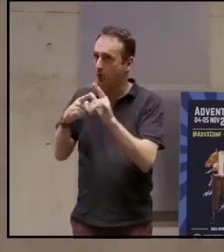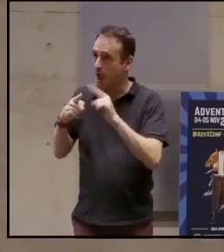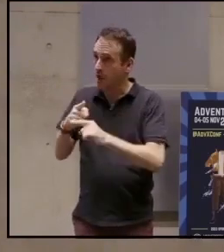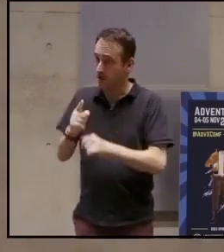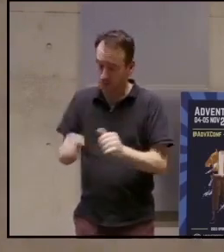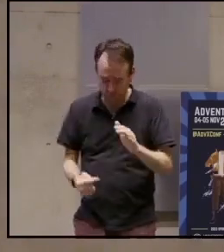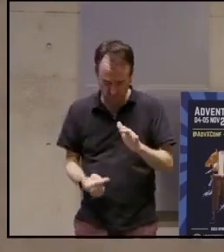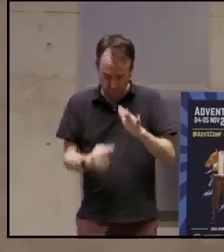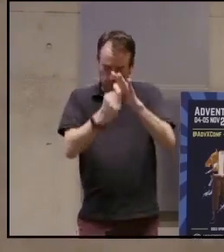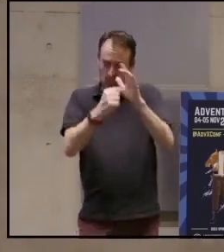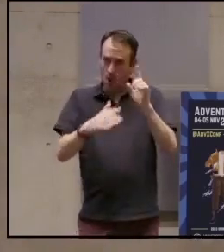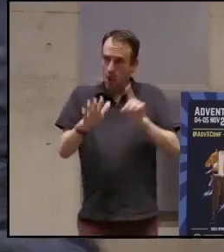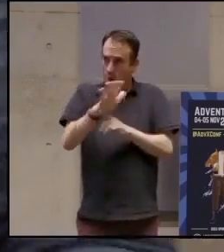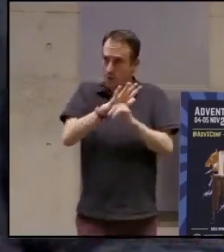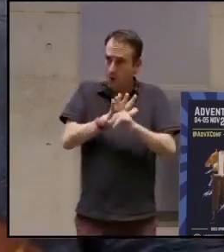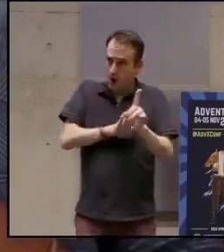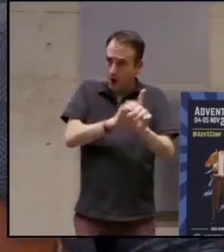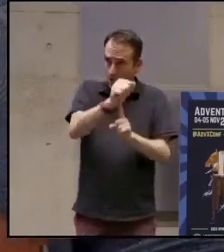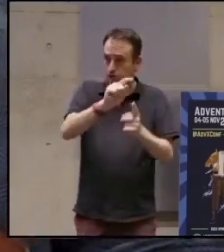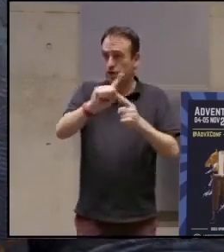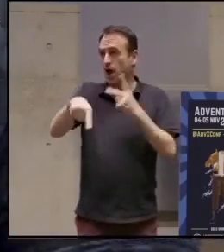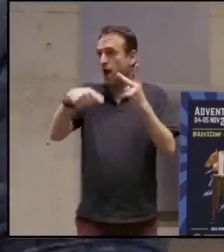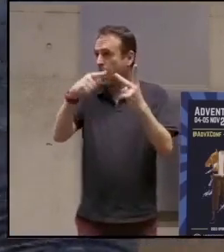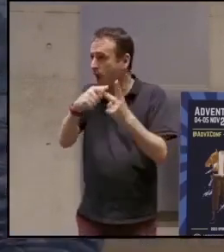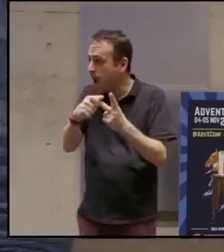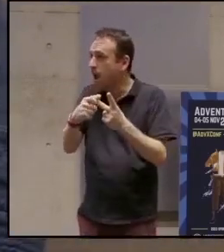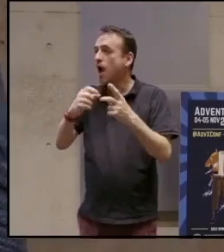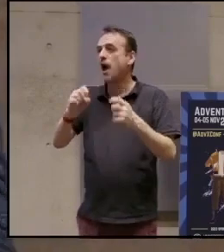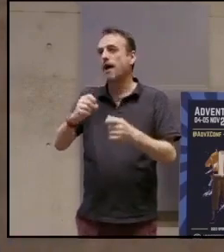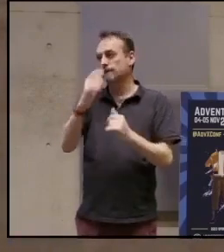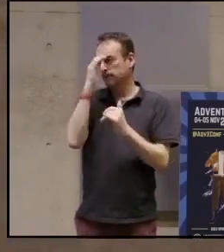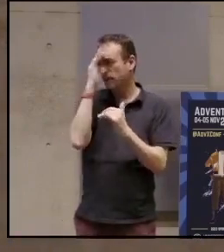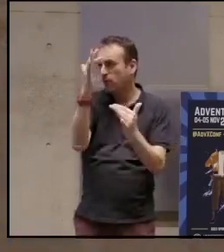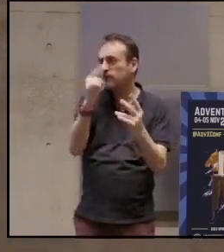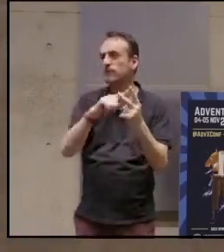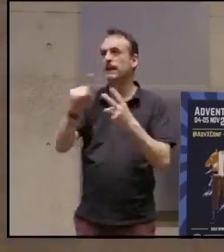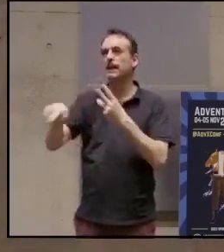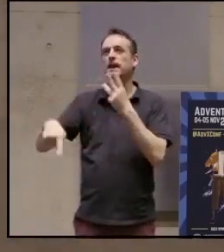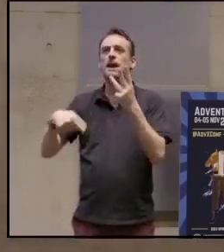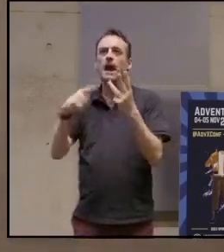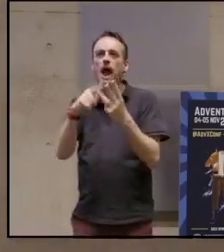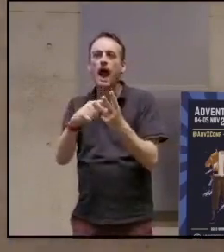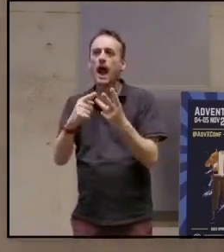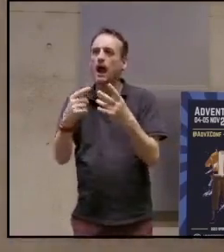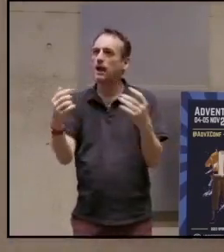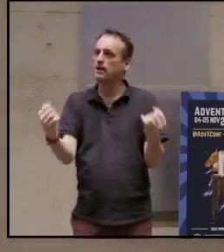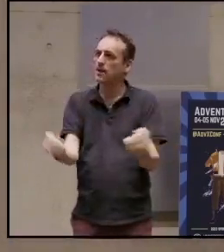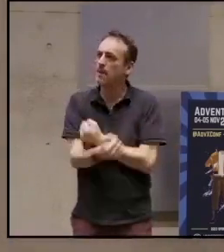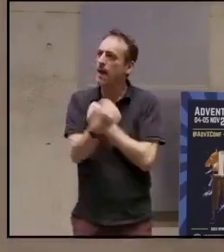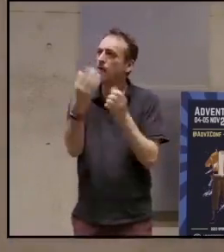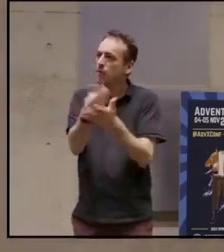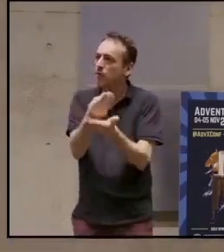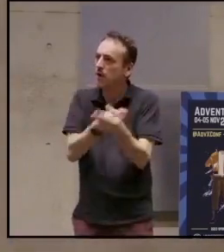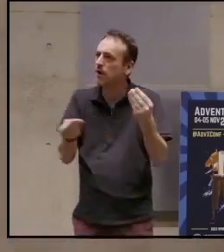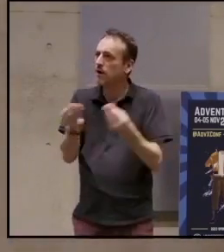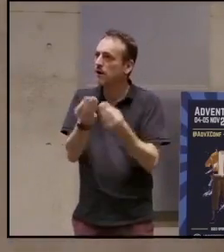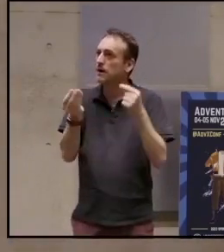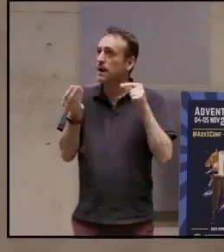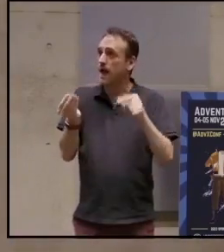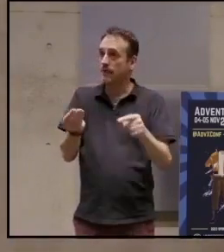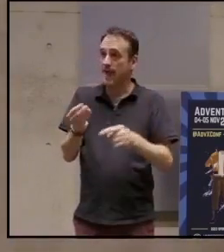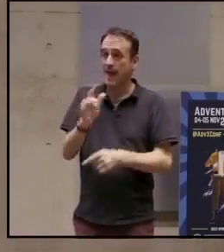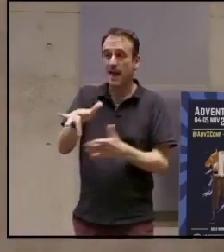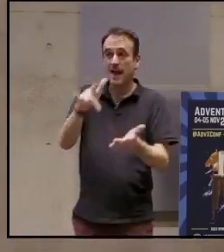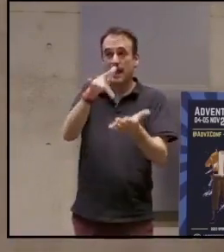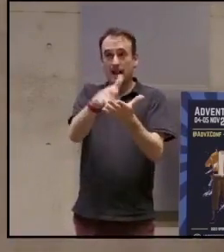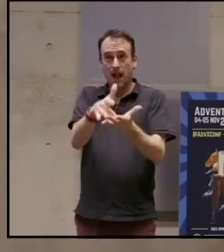local culture, Indic philosophy, mega-projects, and economic might. It filled its capital city of Angkor with extraordinary bas-reliefs, the